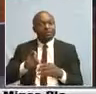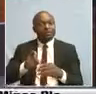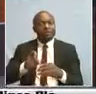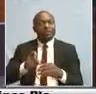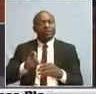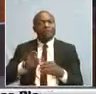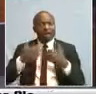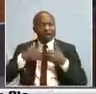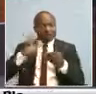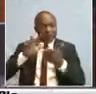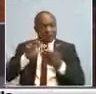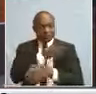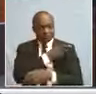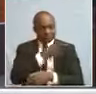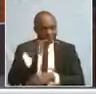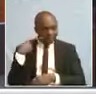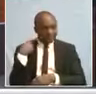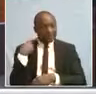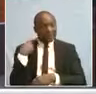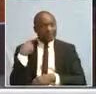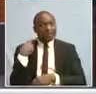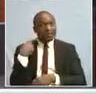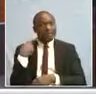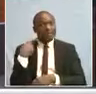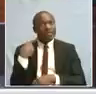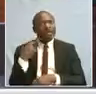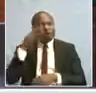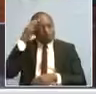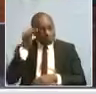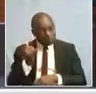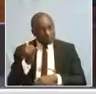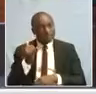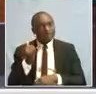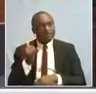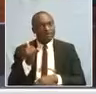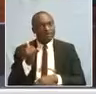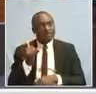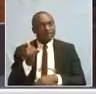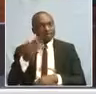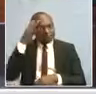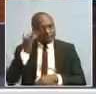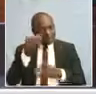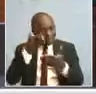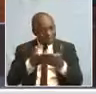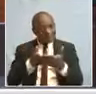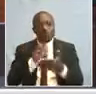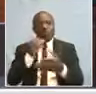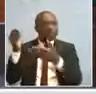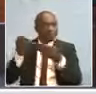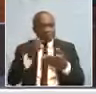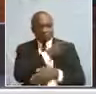by Parliament. So then why wasn't this brought to